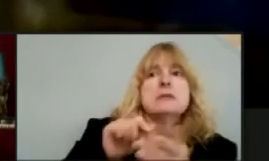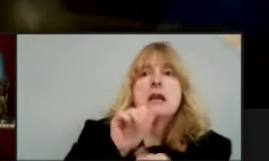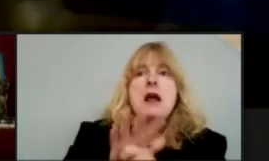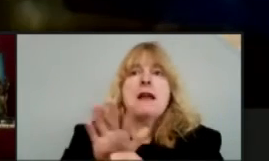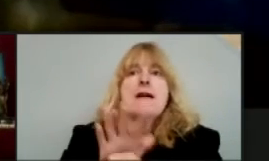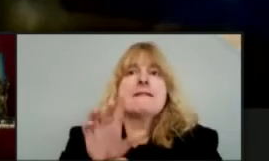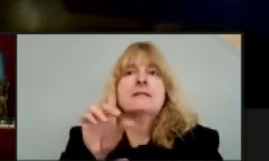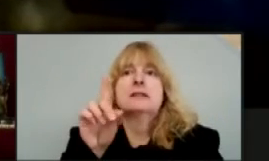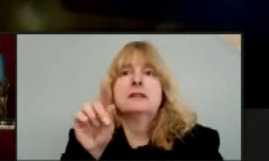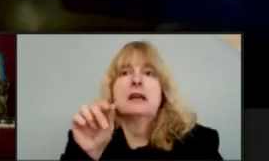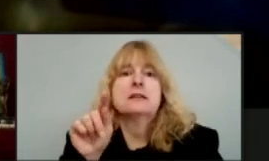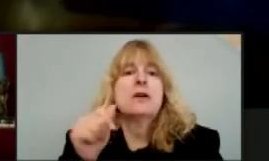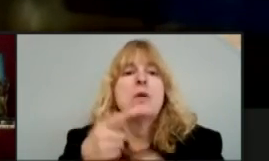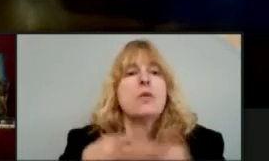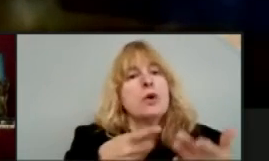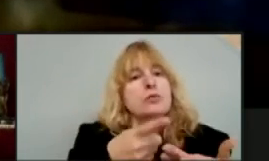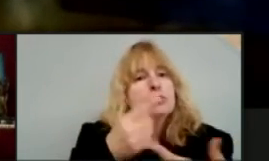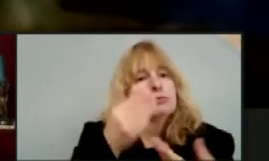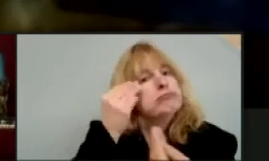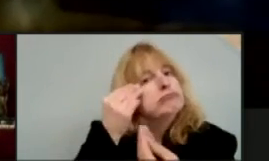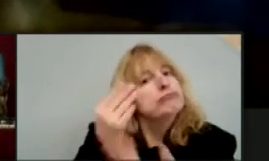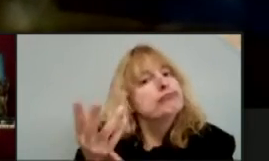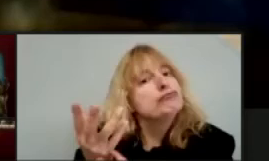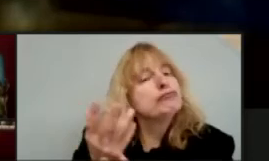What would you say to them?